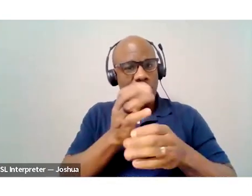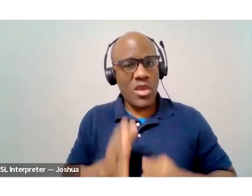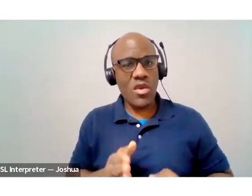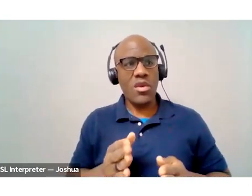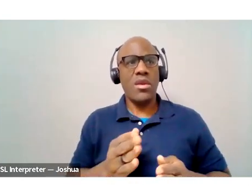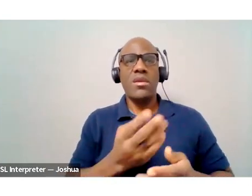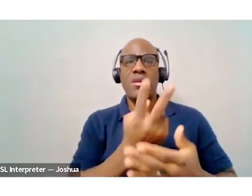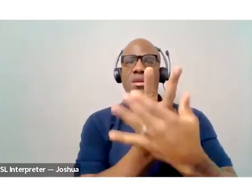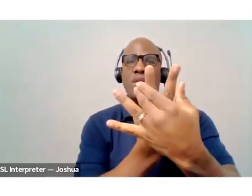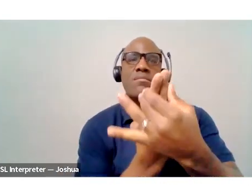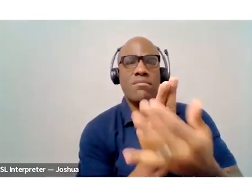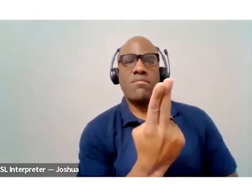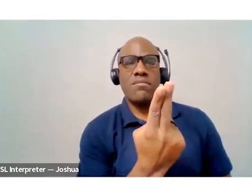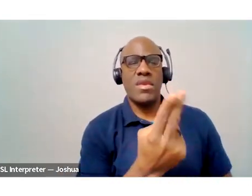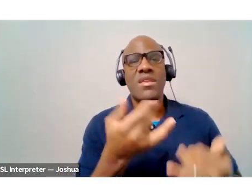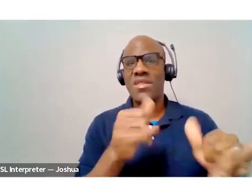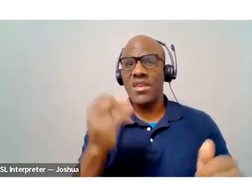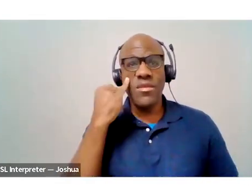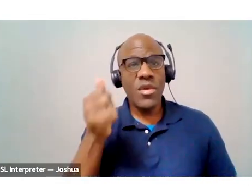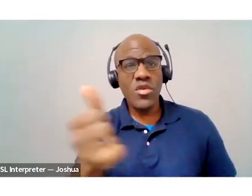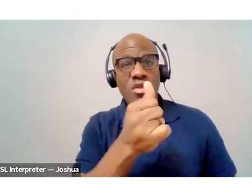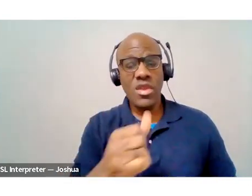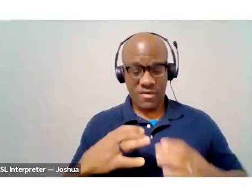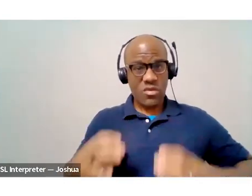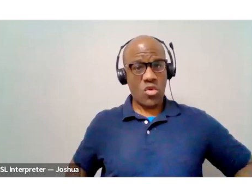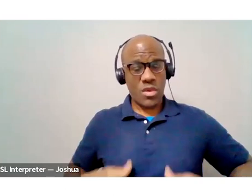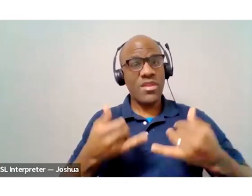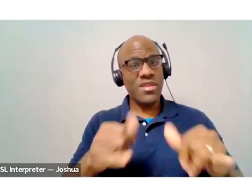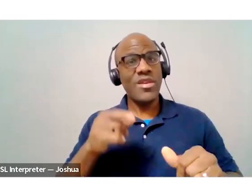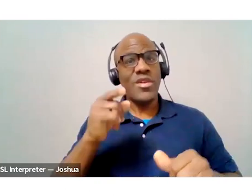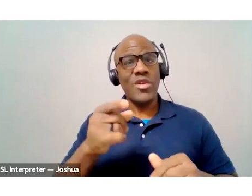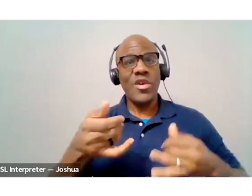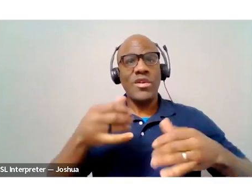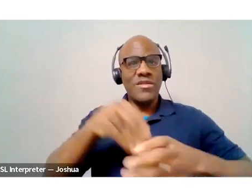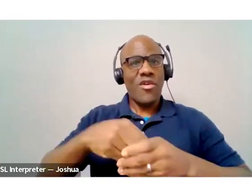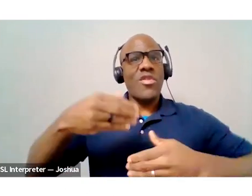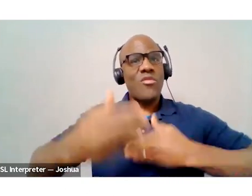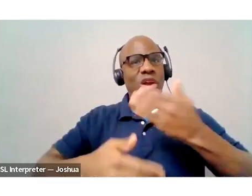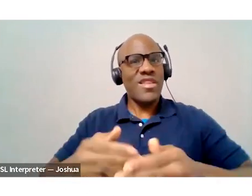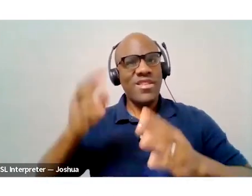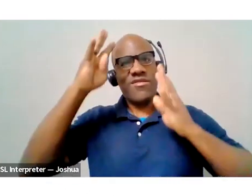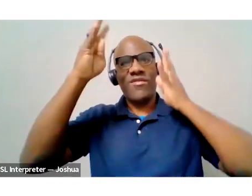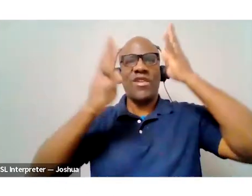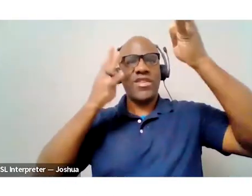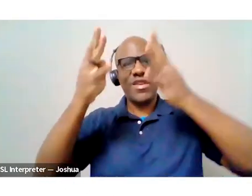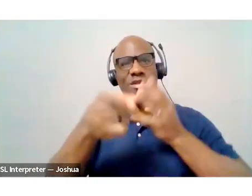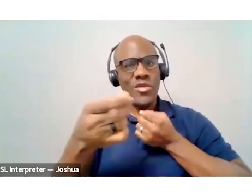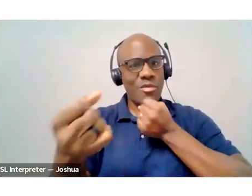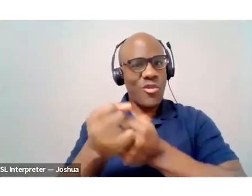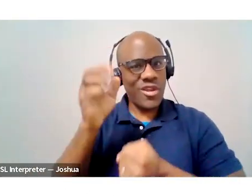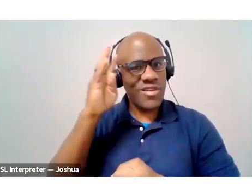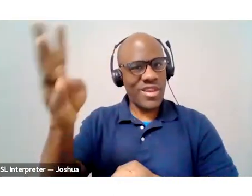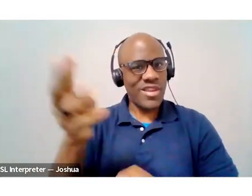are in an active process of unfolding of creation. So I think I have 2